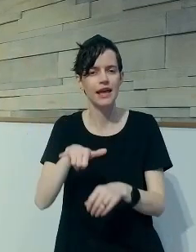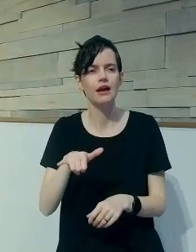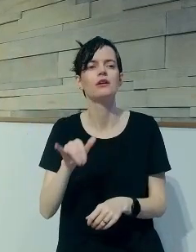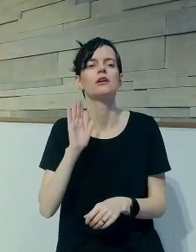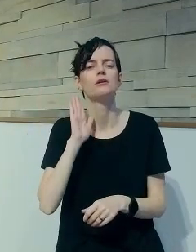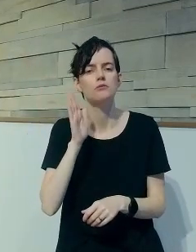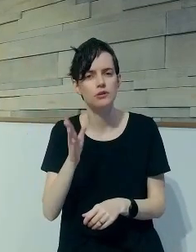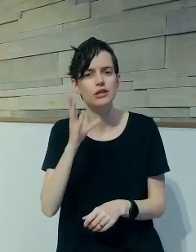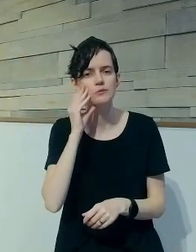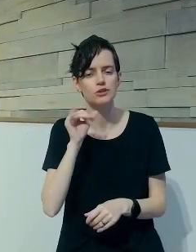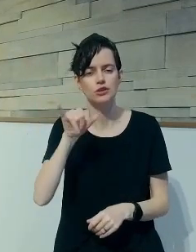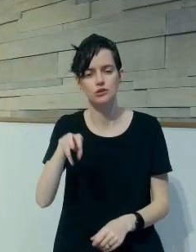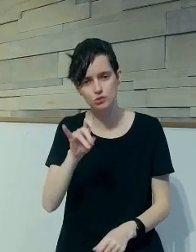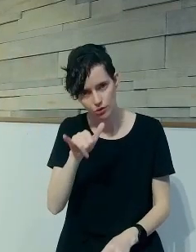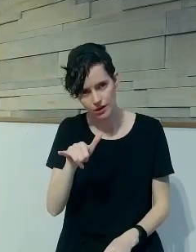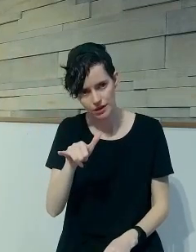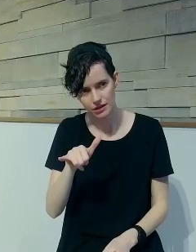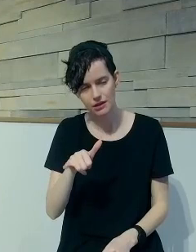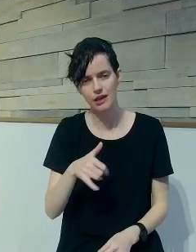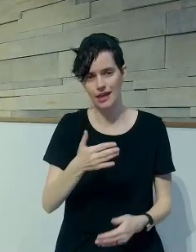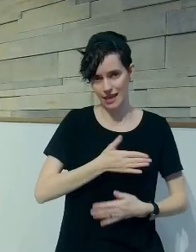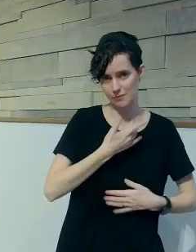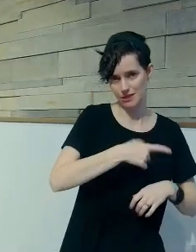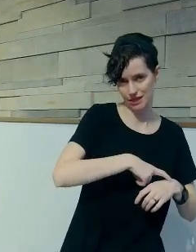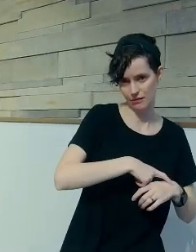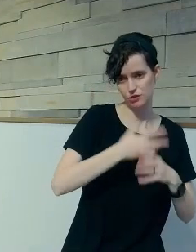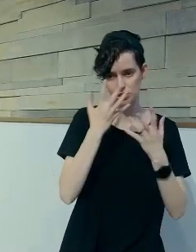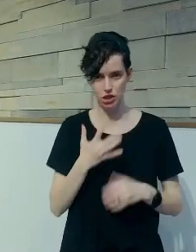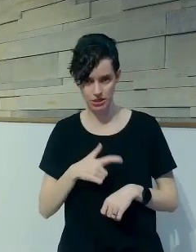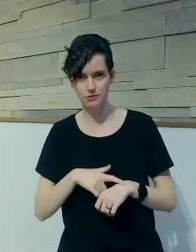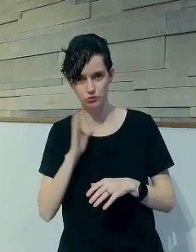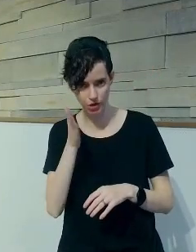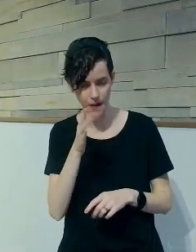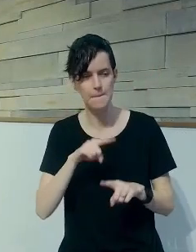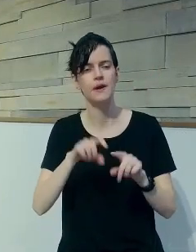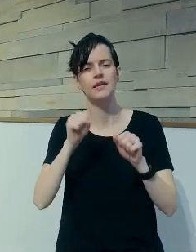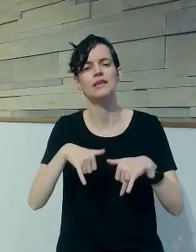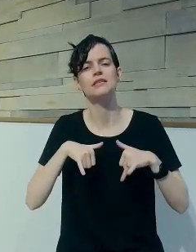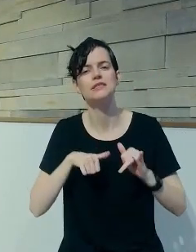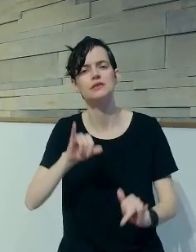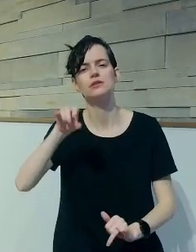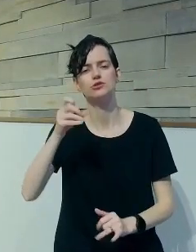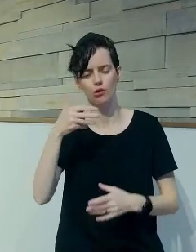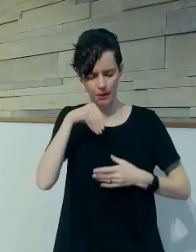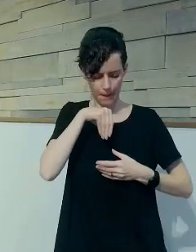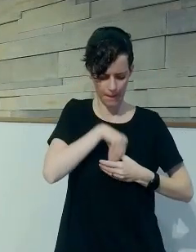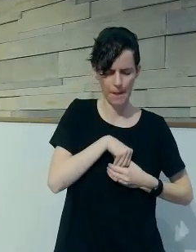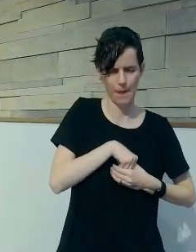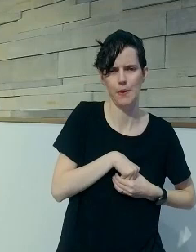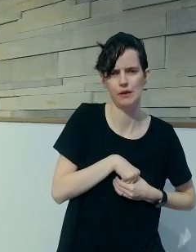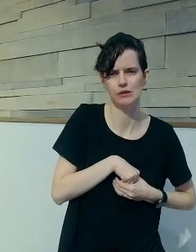are going to find joy. There will be happy times. There will be sad times. But there can still be joy deep down inside of